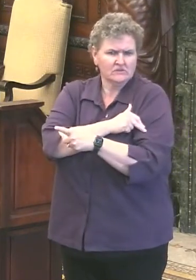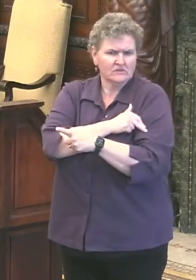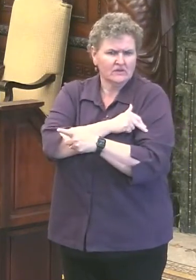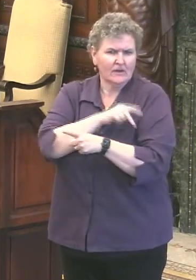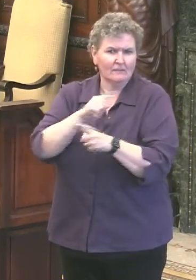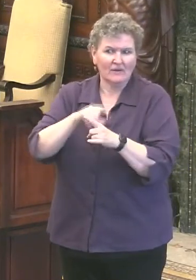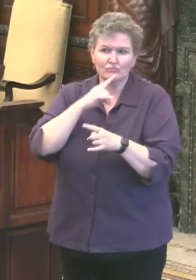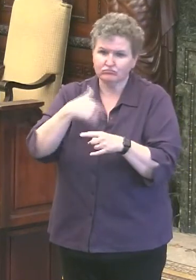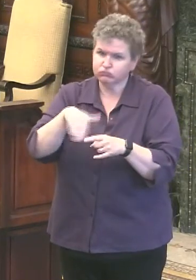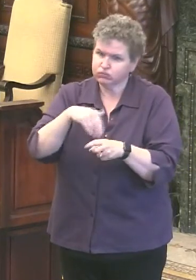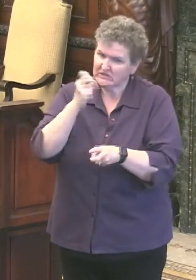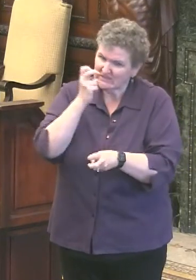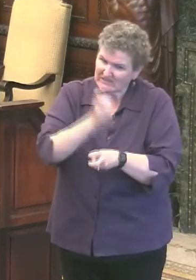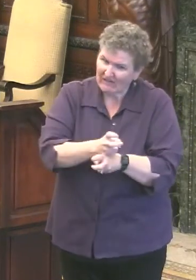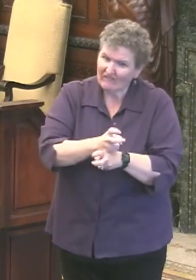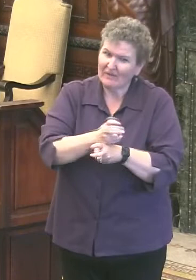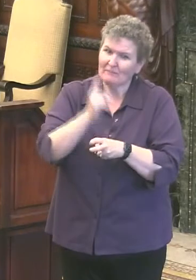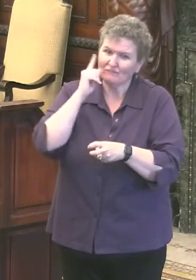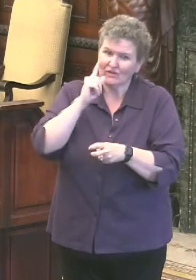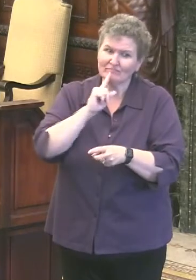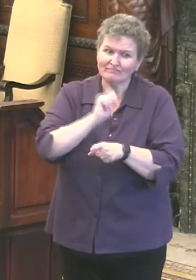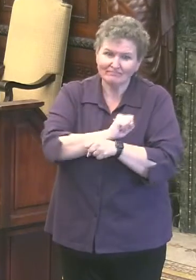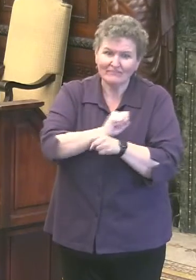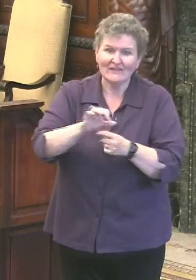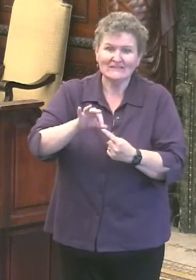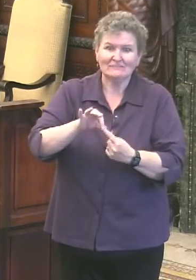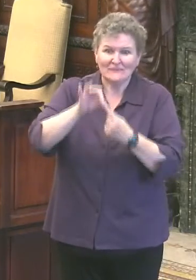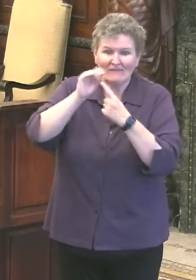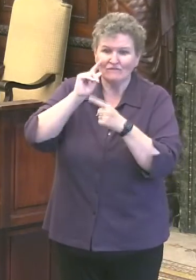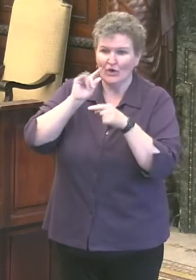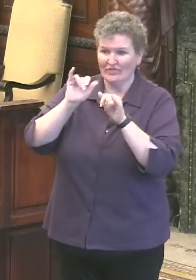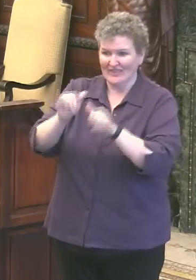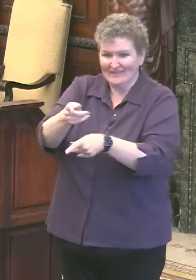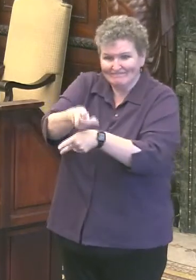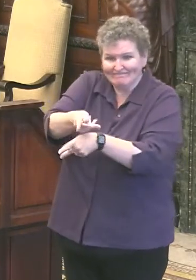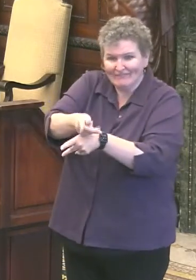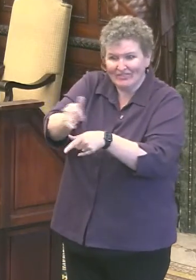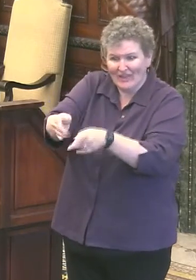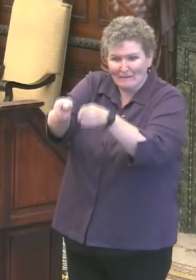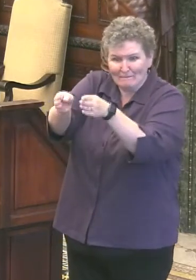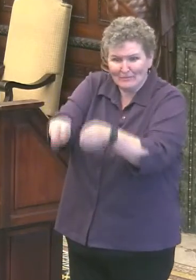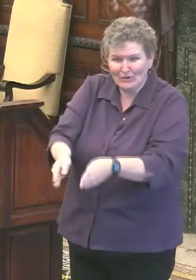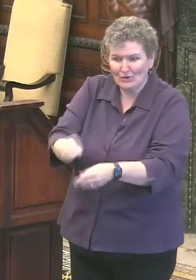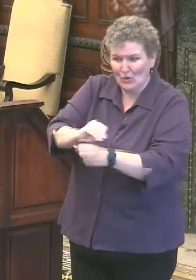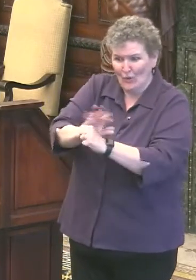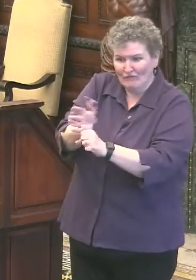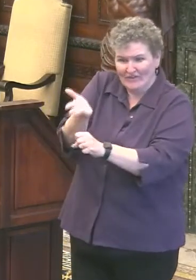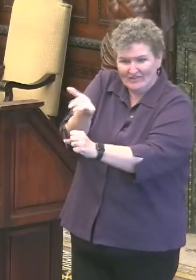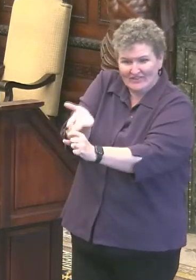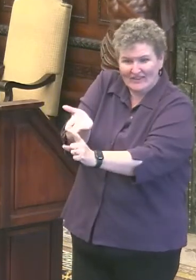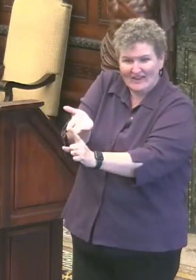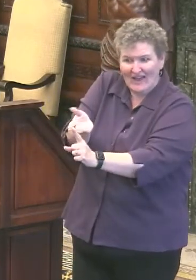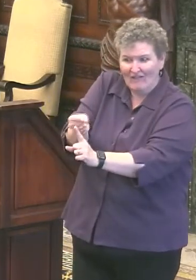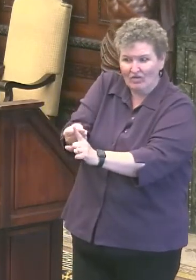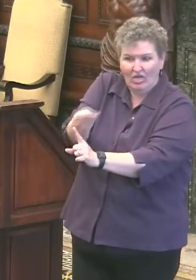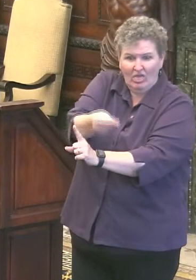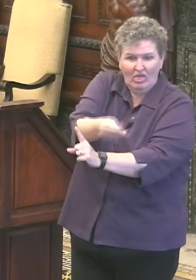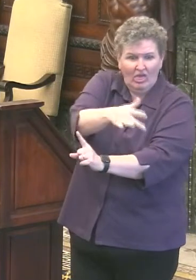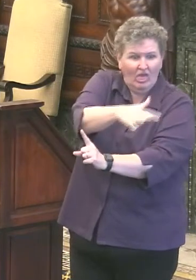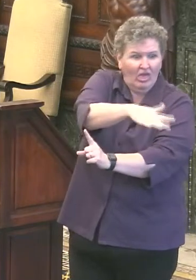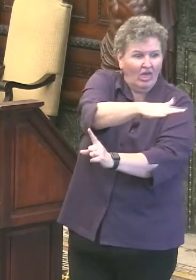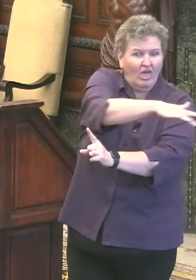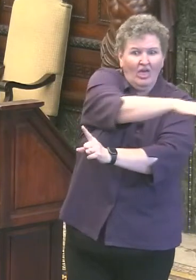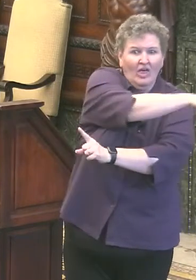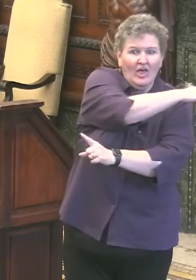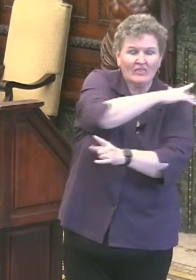special rooms for handling a person who has an infection that is spread through the air, and there are only so many of those. So it may be more